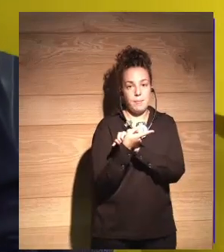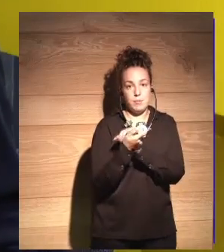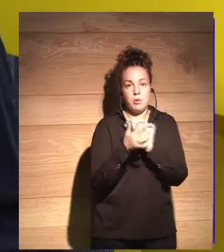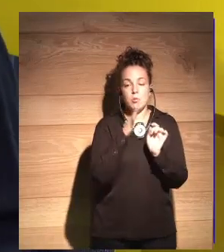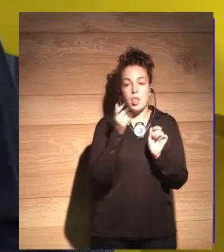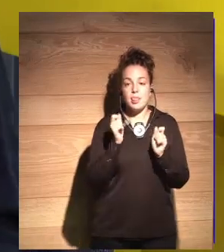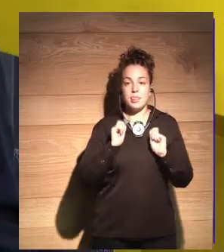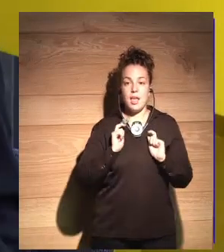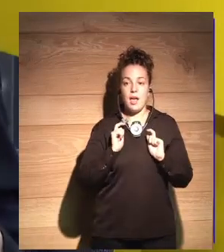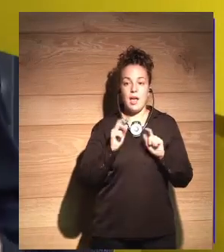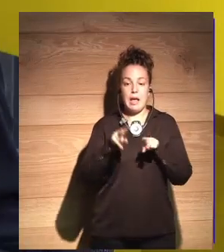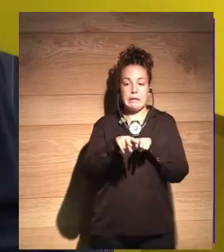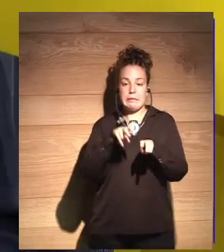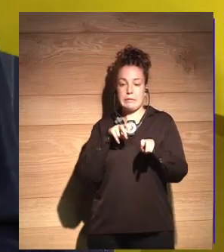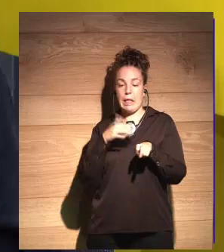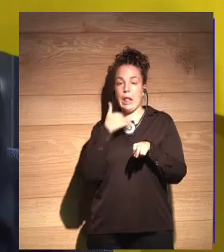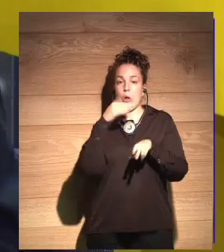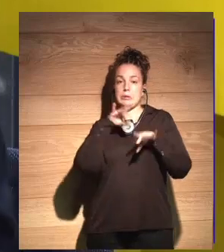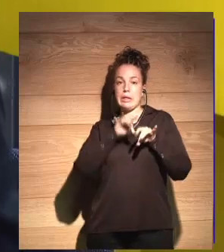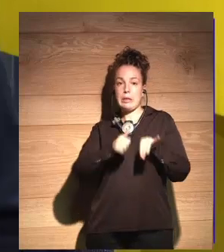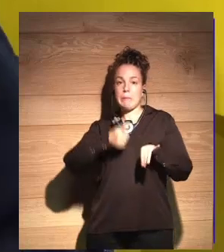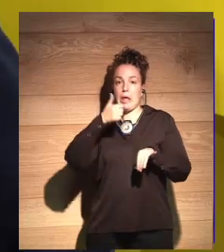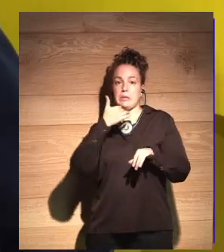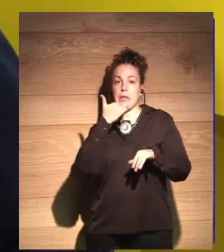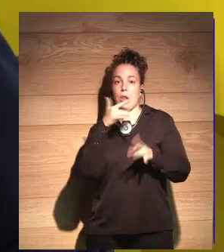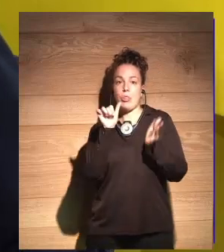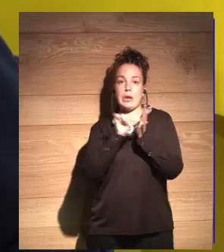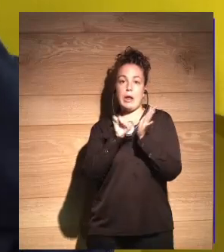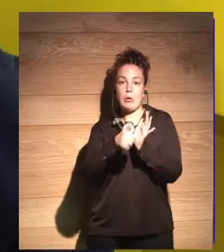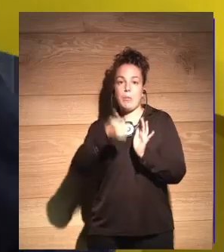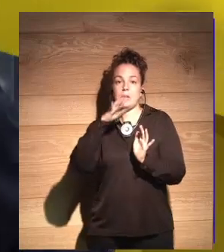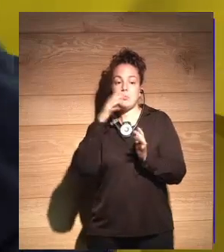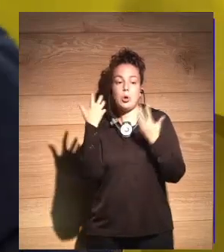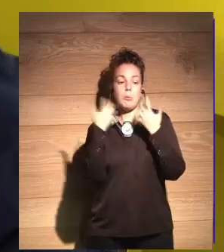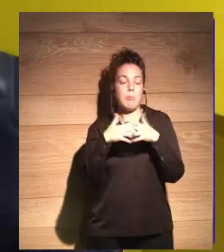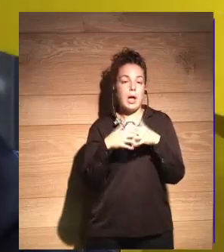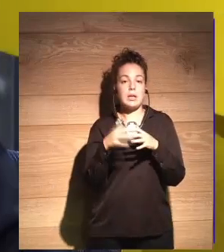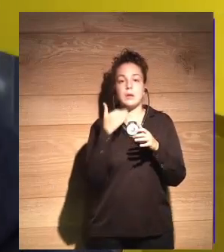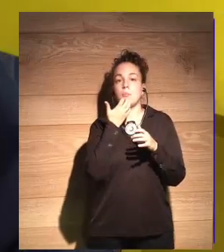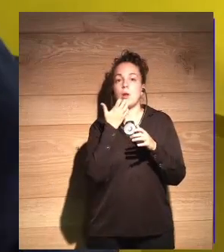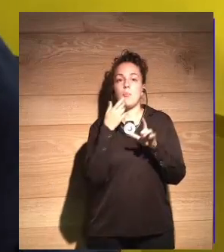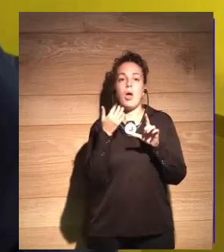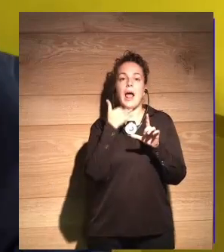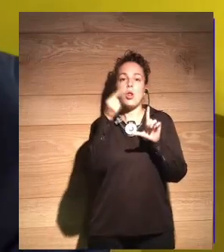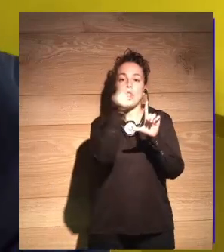more tactile or more. So the machine could be drawing something for you, and one day you're just going to be like,